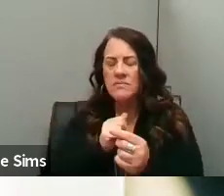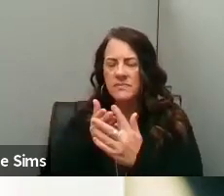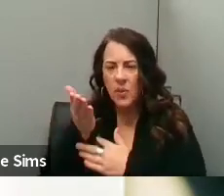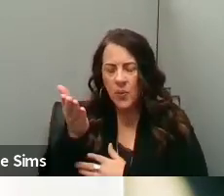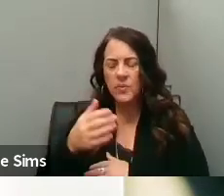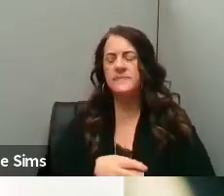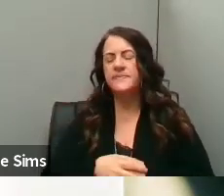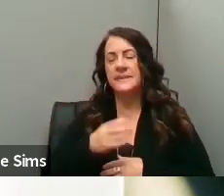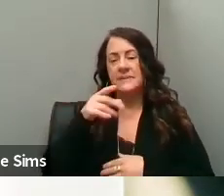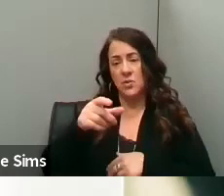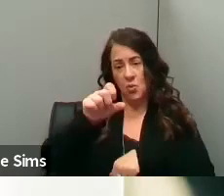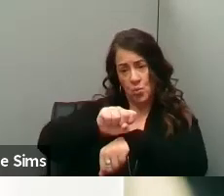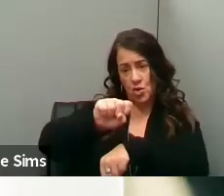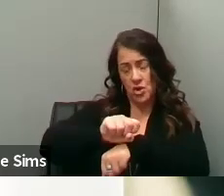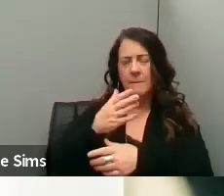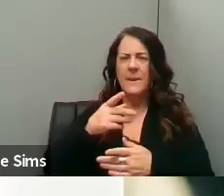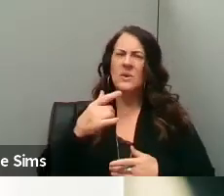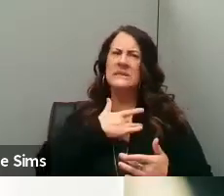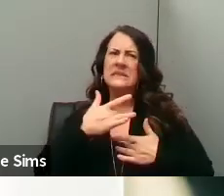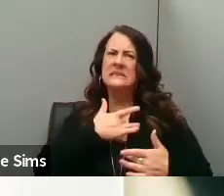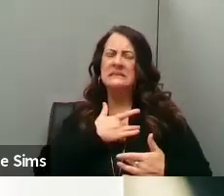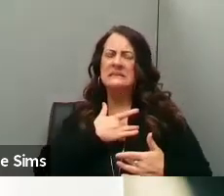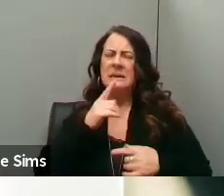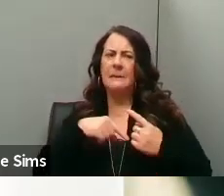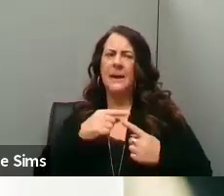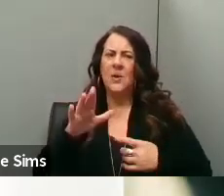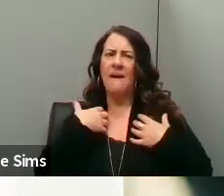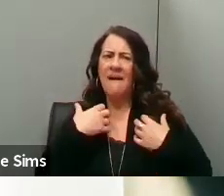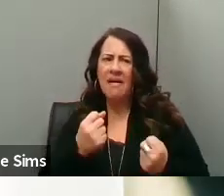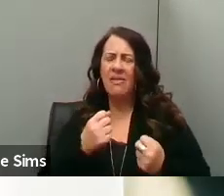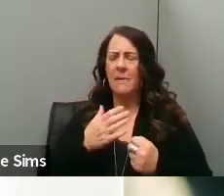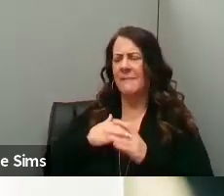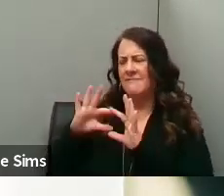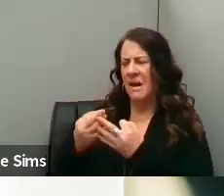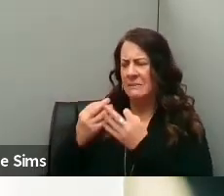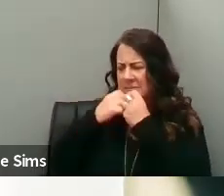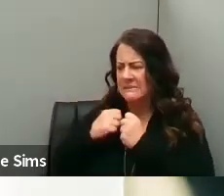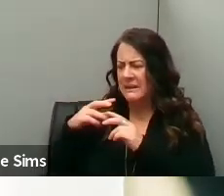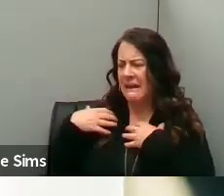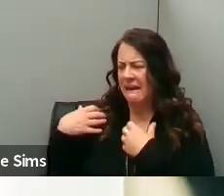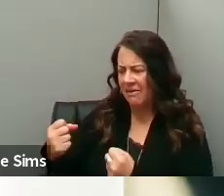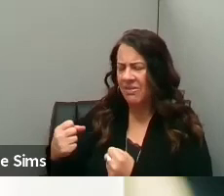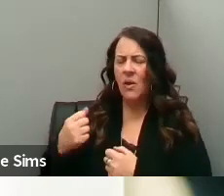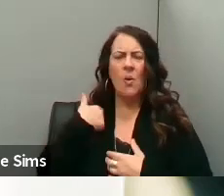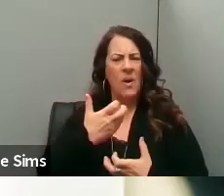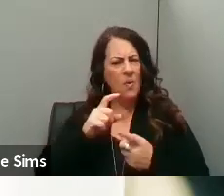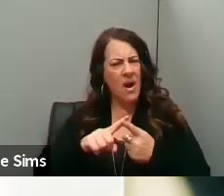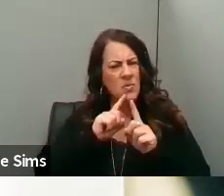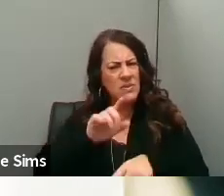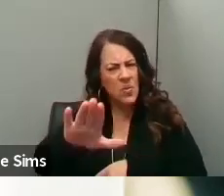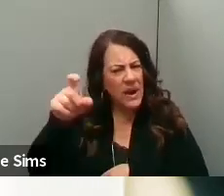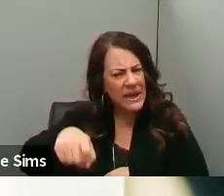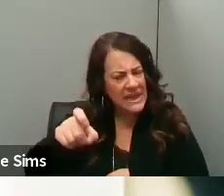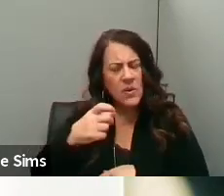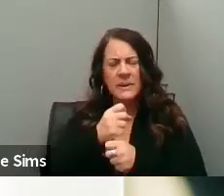If you are working, you may have concerns about your health and the health of your family members. We want to be responsive to your needs and ensure that